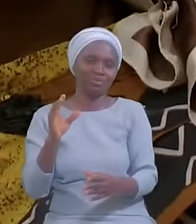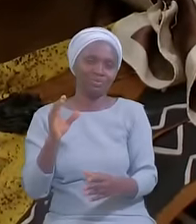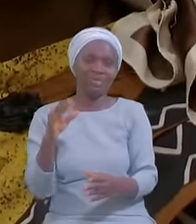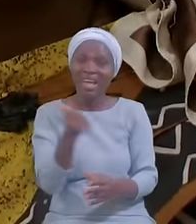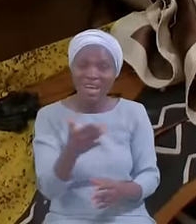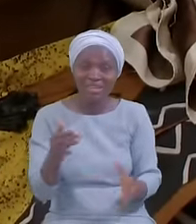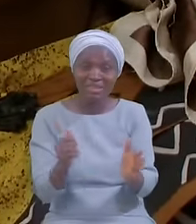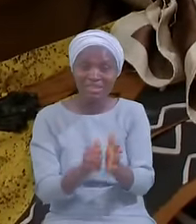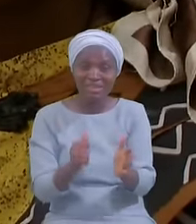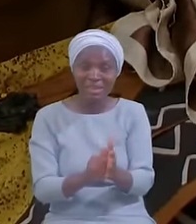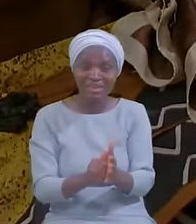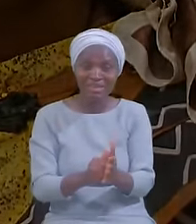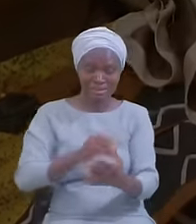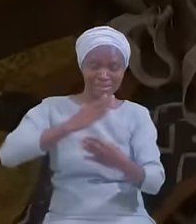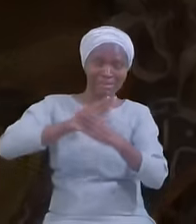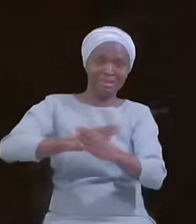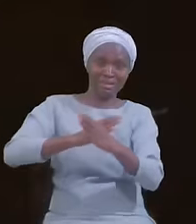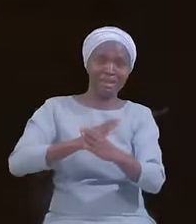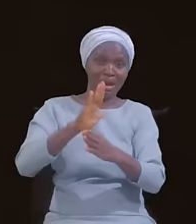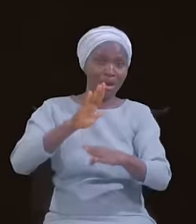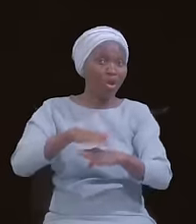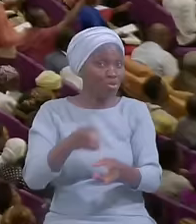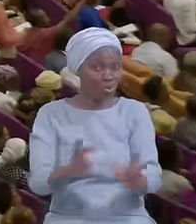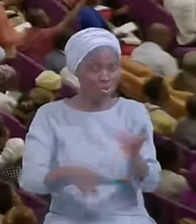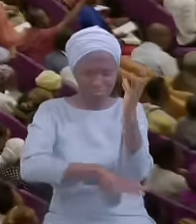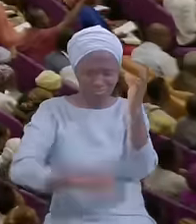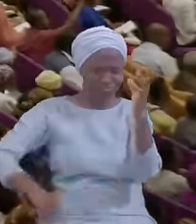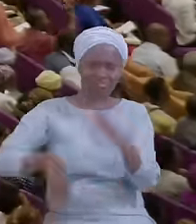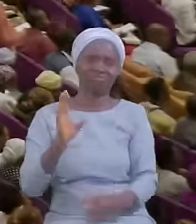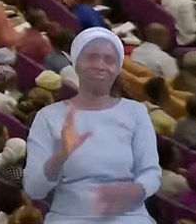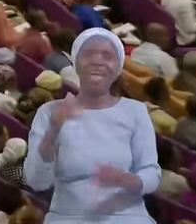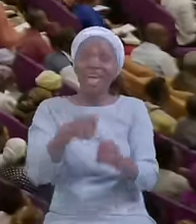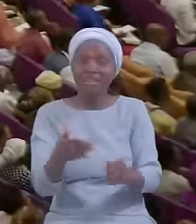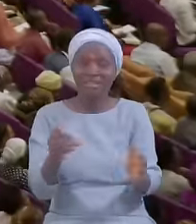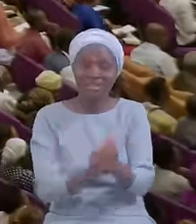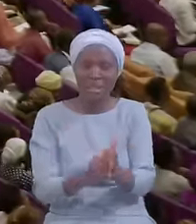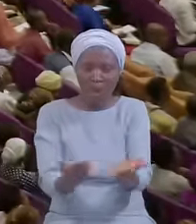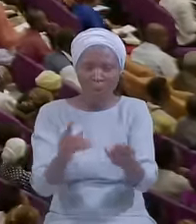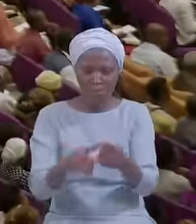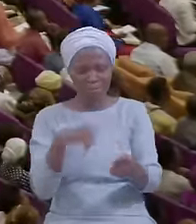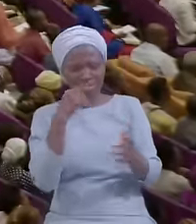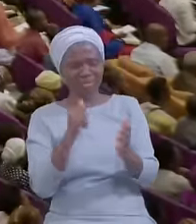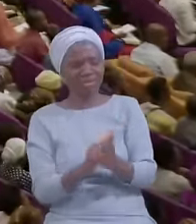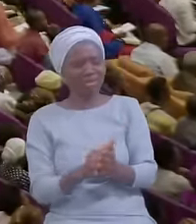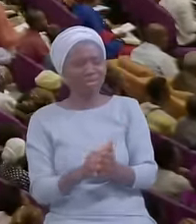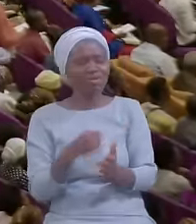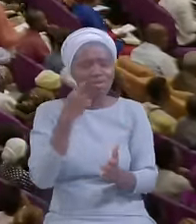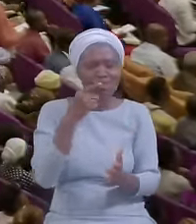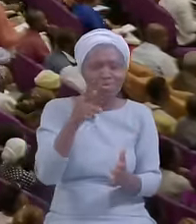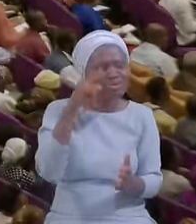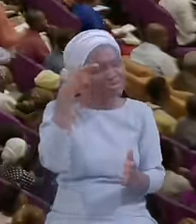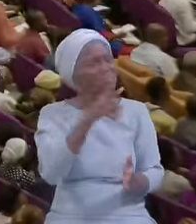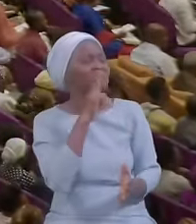Anything that stands in your way, to root out. Anything that wants to say, who do you think